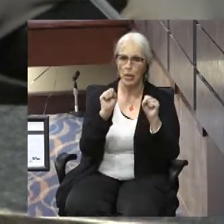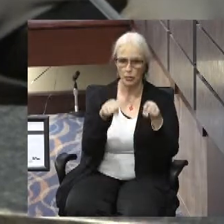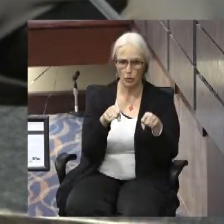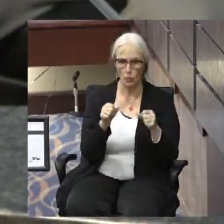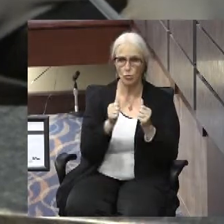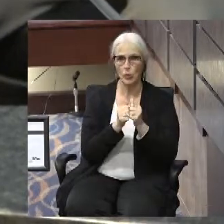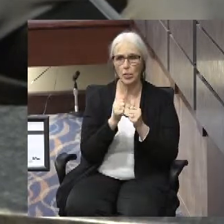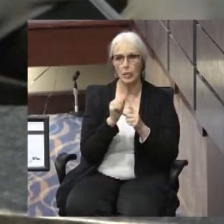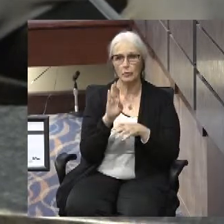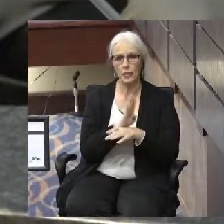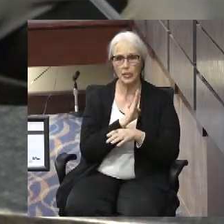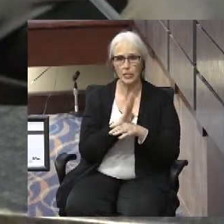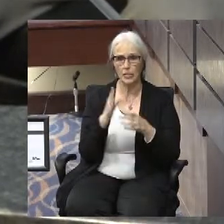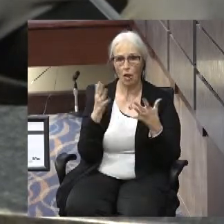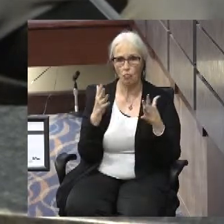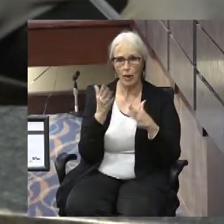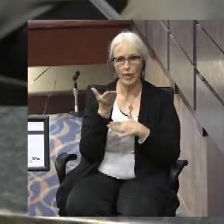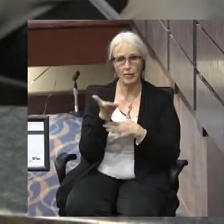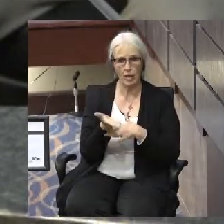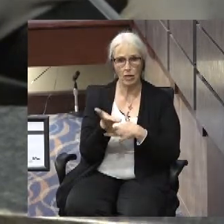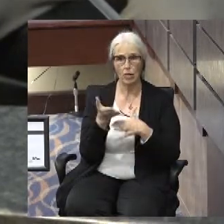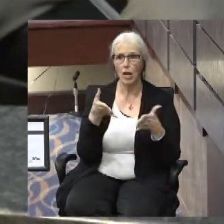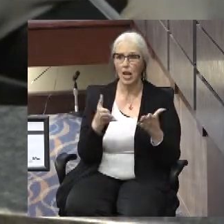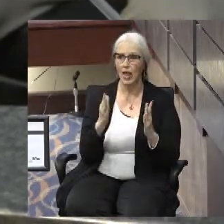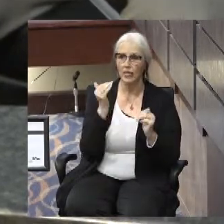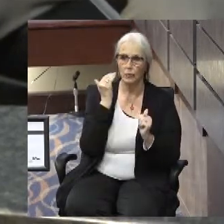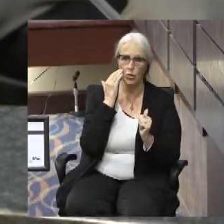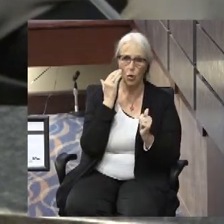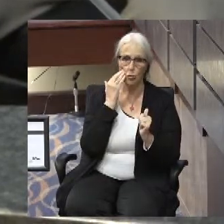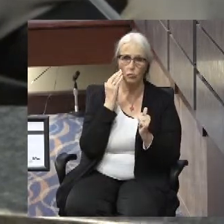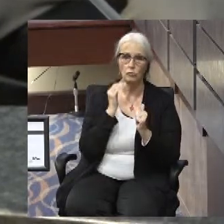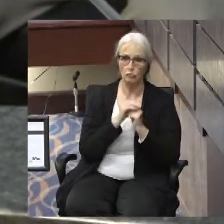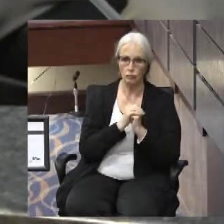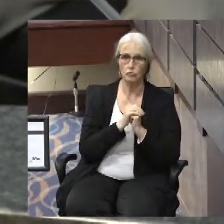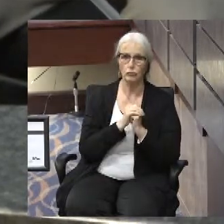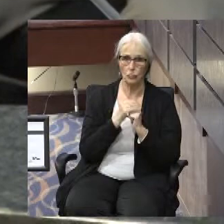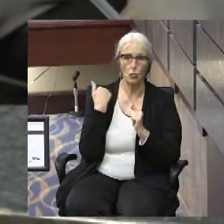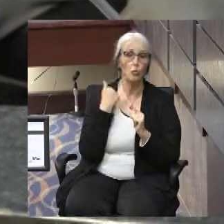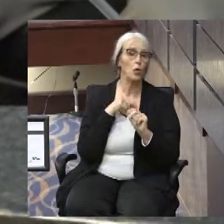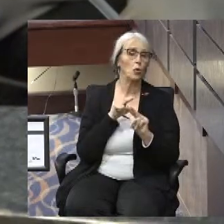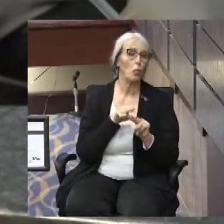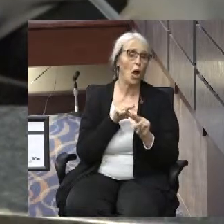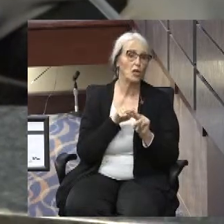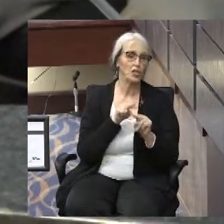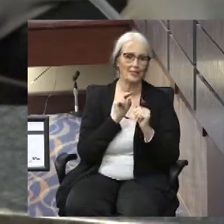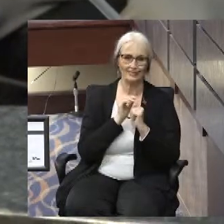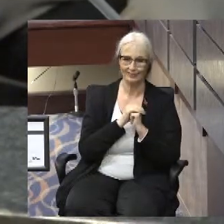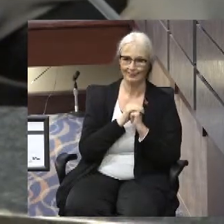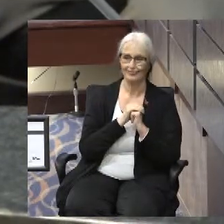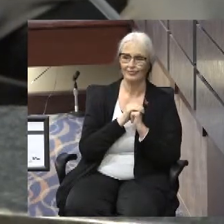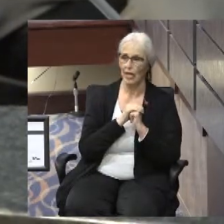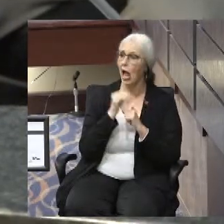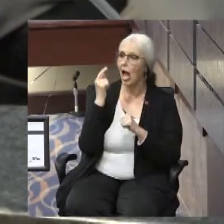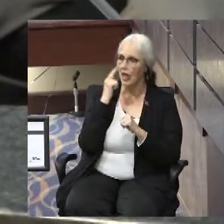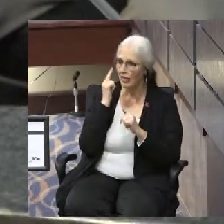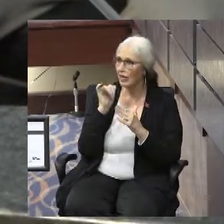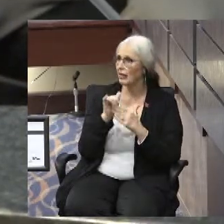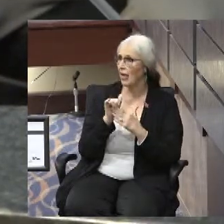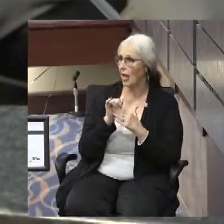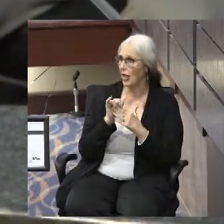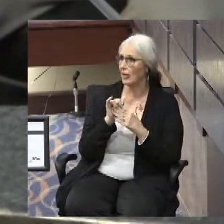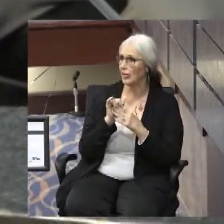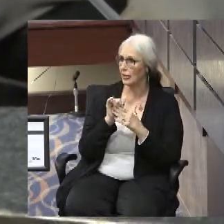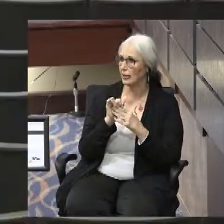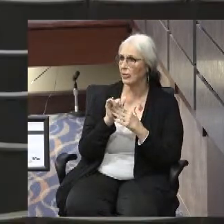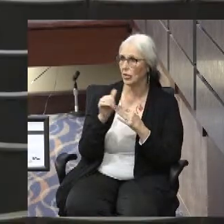there. So just to let them know that we're watching. Right, yeah, and I think that is the intent of the new